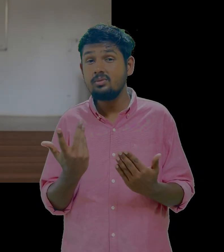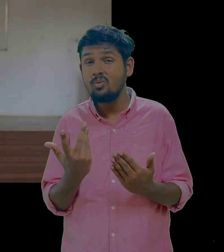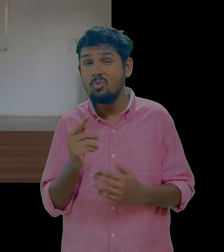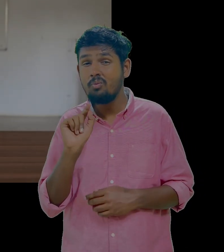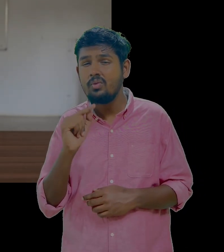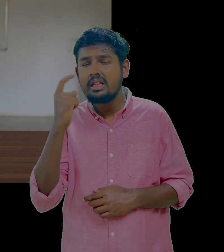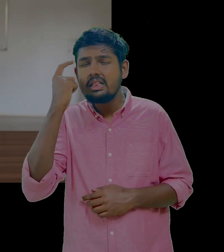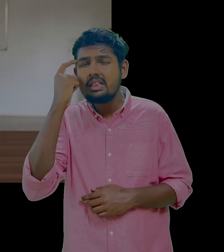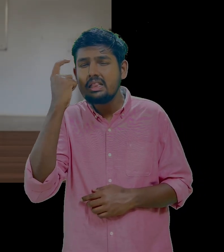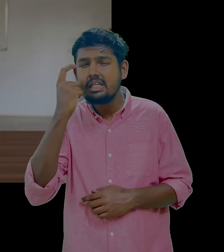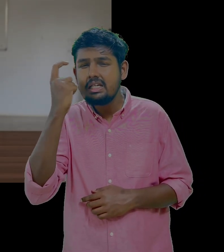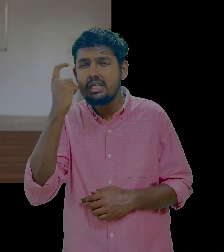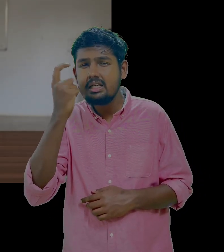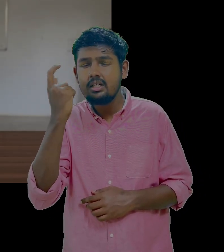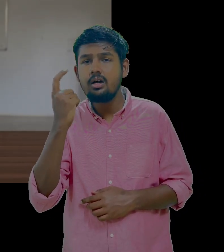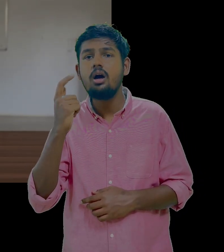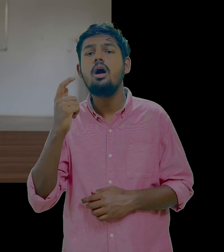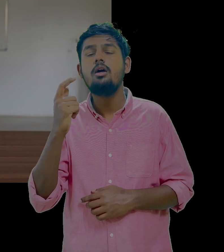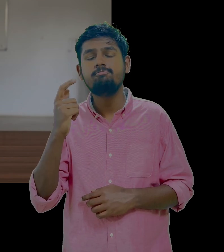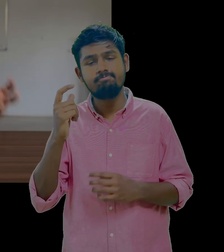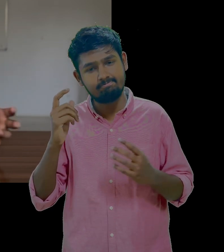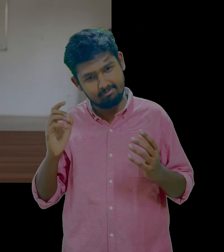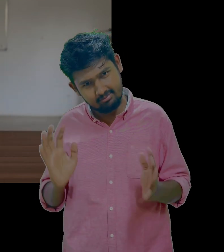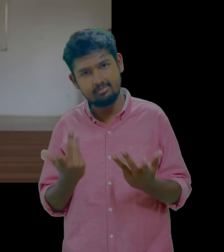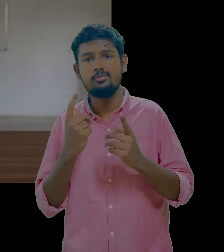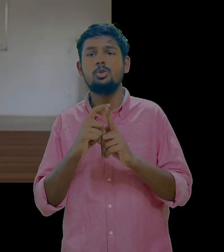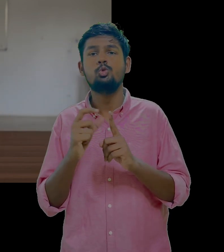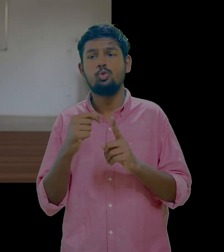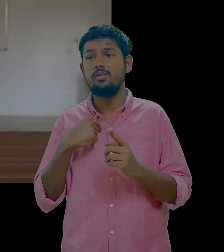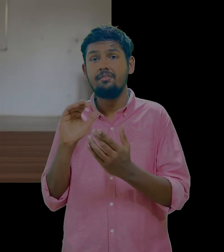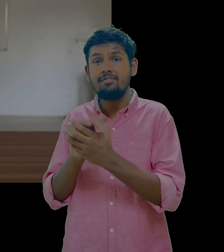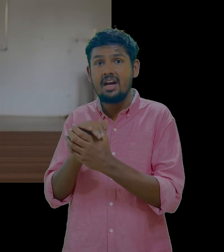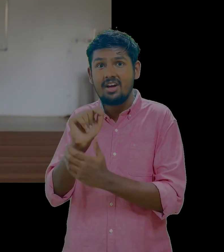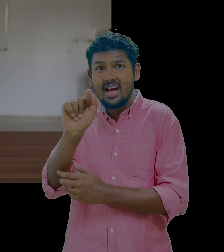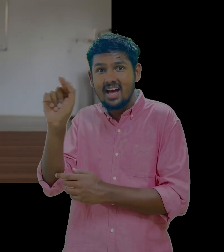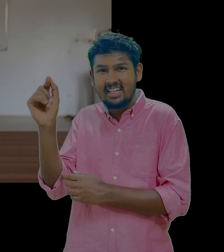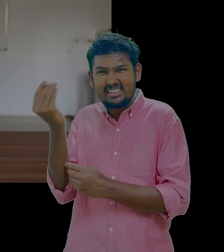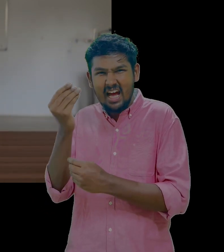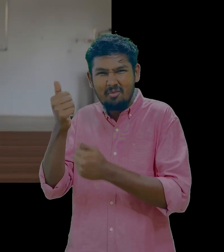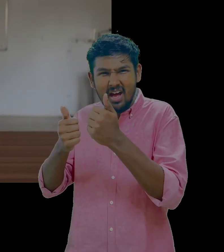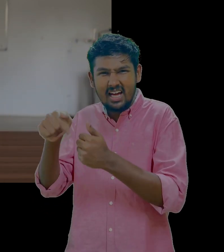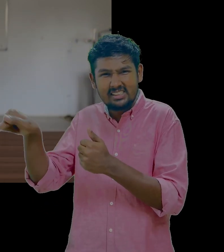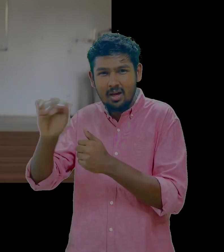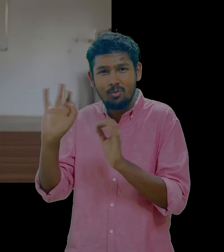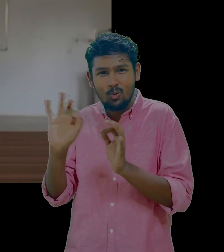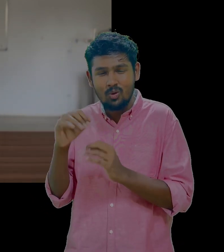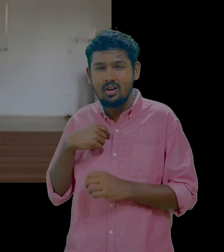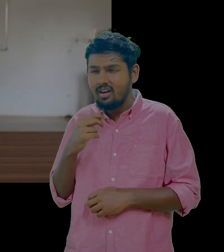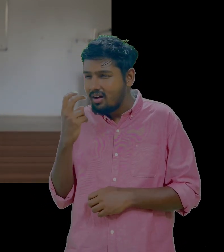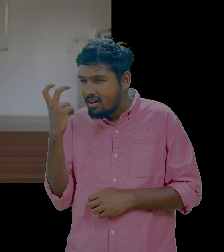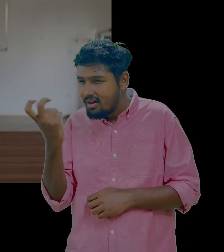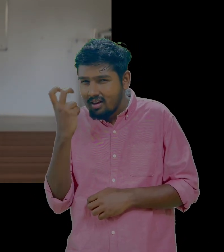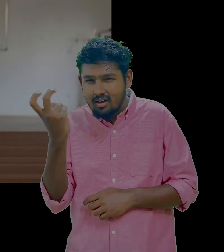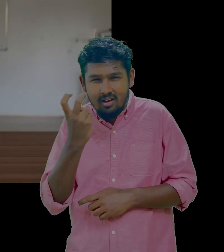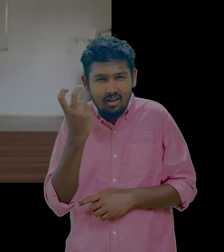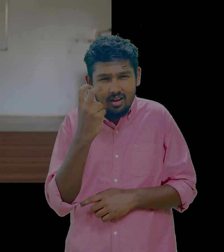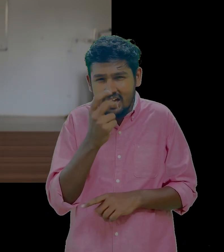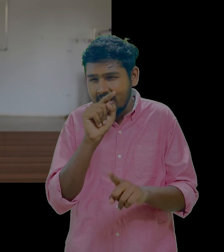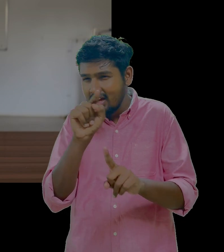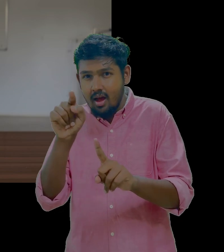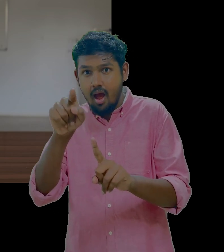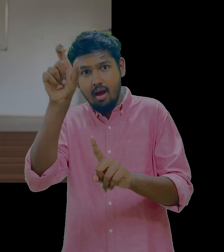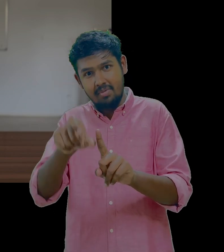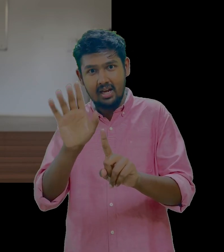had no exam that day started scouting for a scribe. So to cut the long story again, I got my